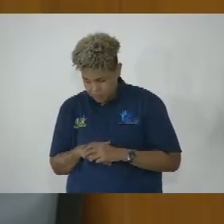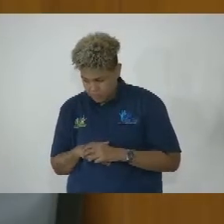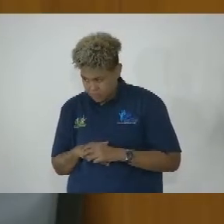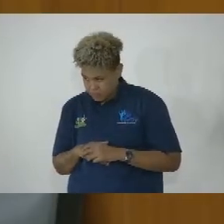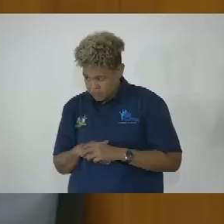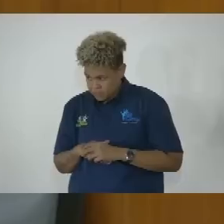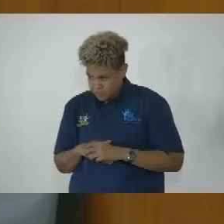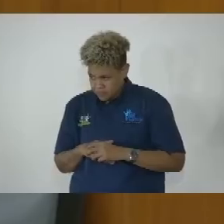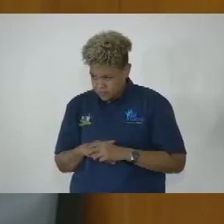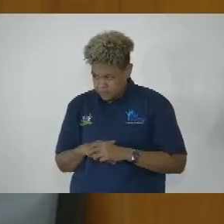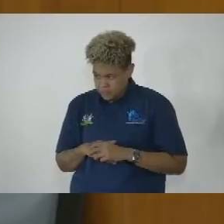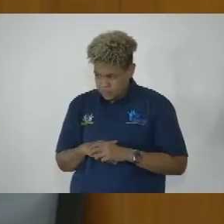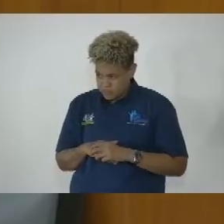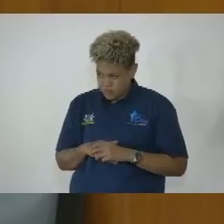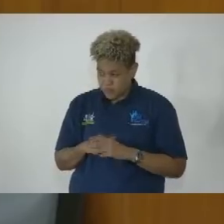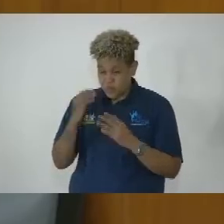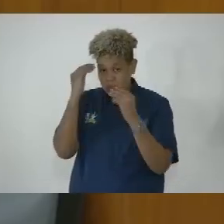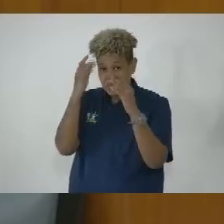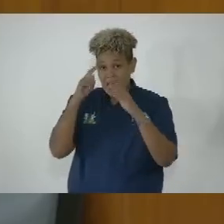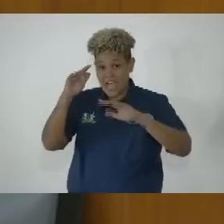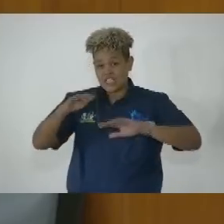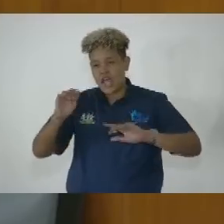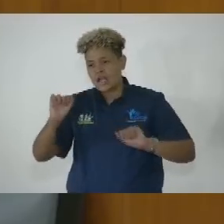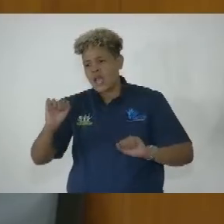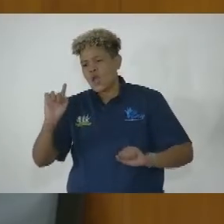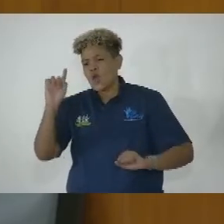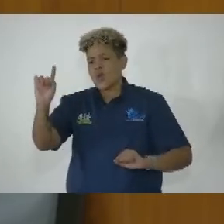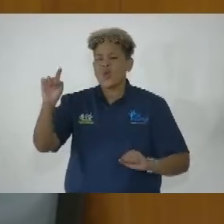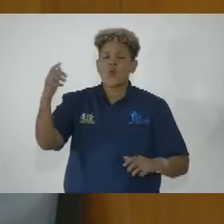And to say a child is able to go,